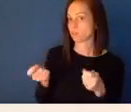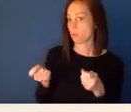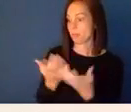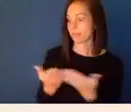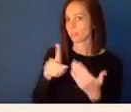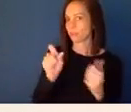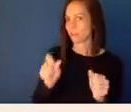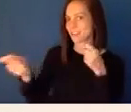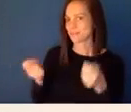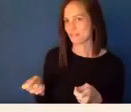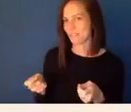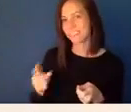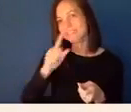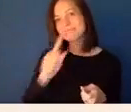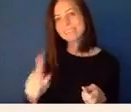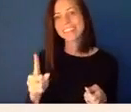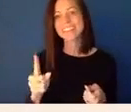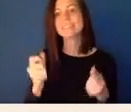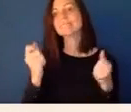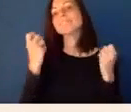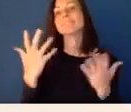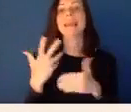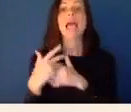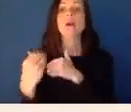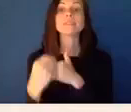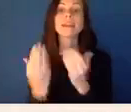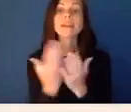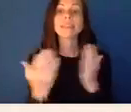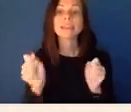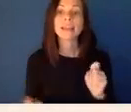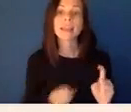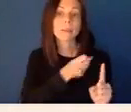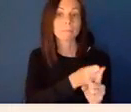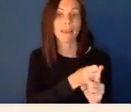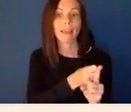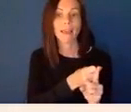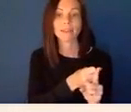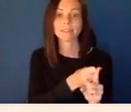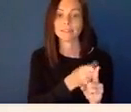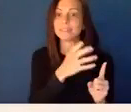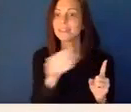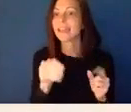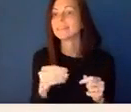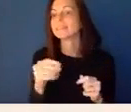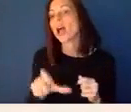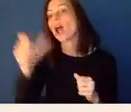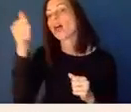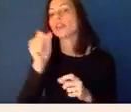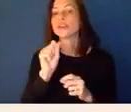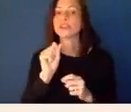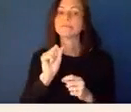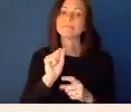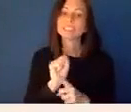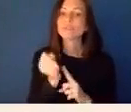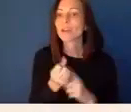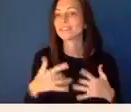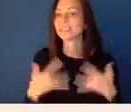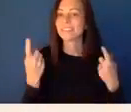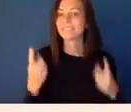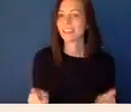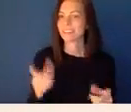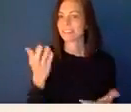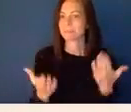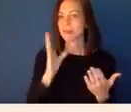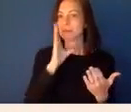So there may be a lot of outside factors and outside circumstances and events that may try and take control over